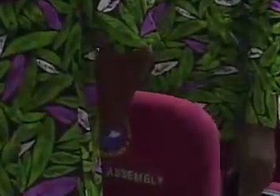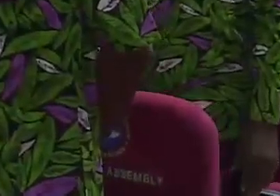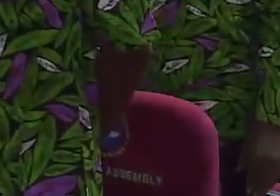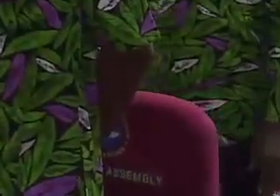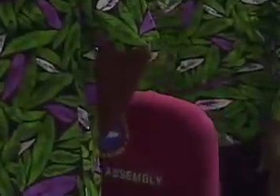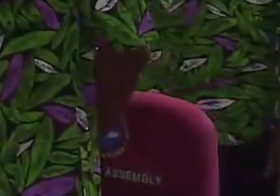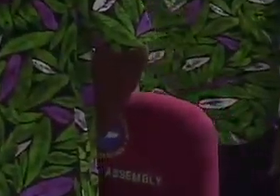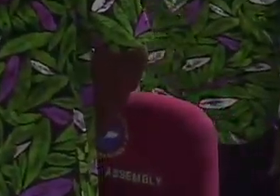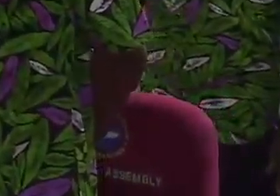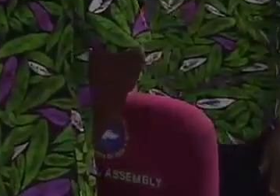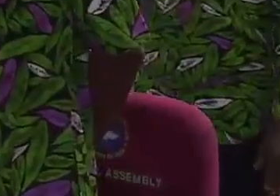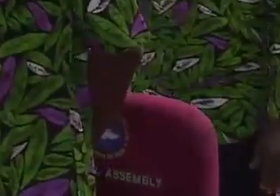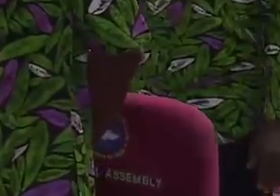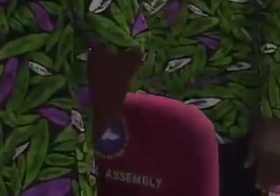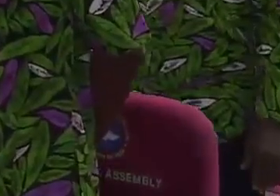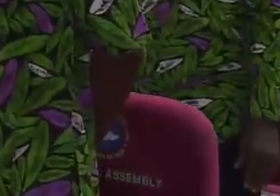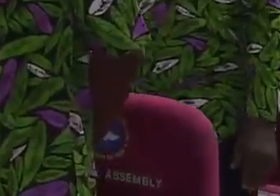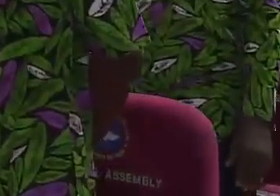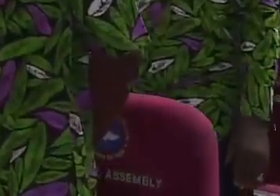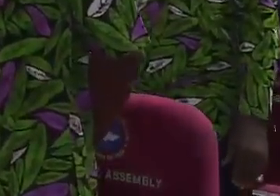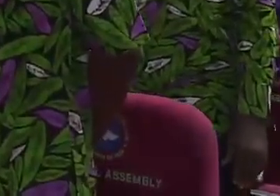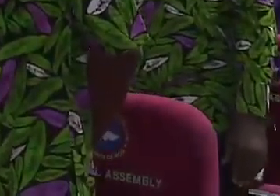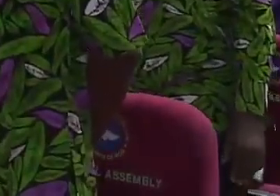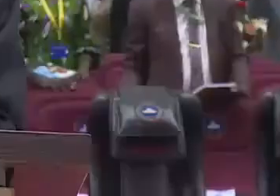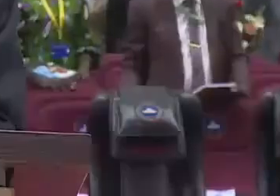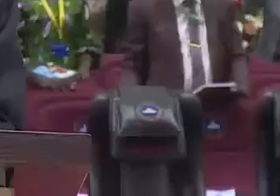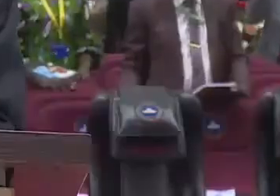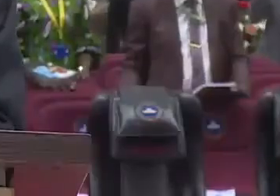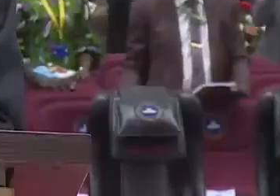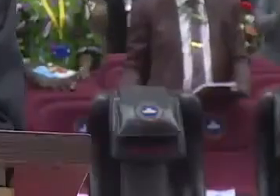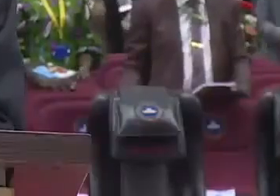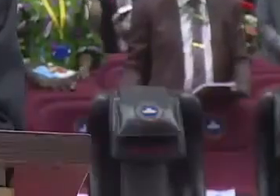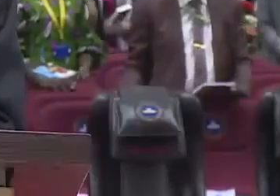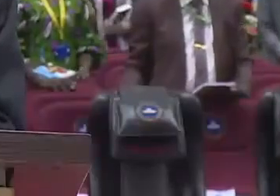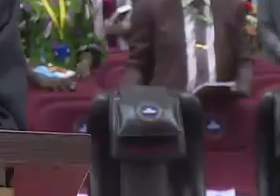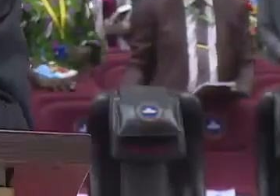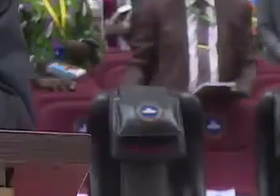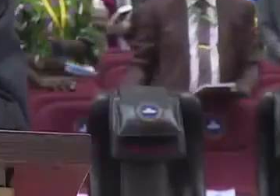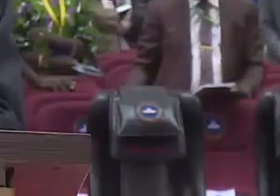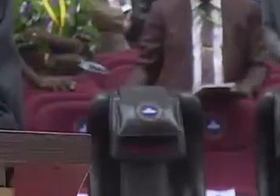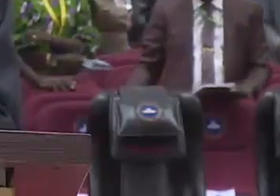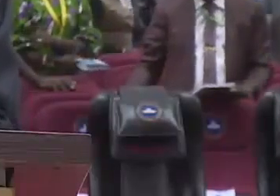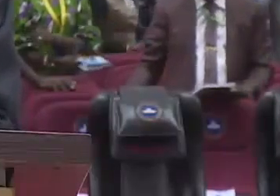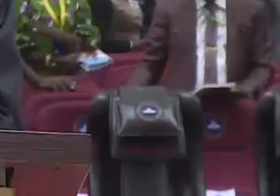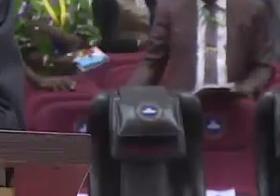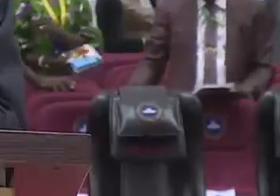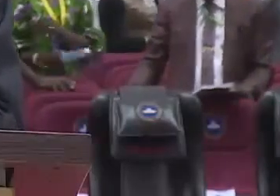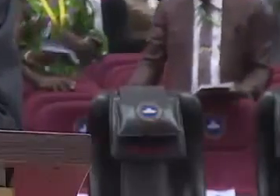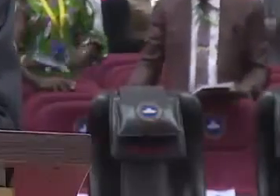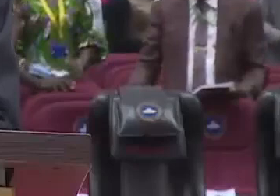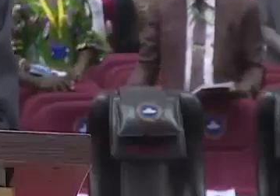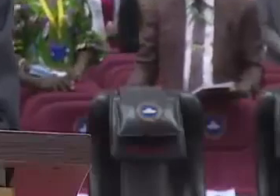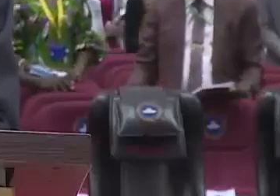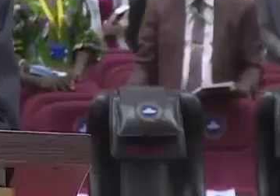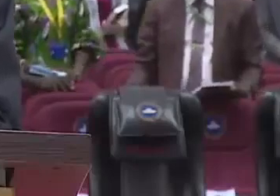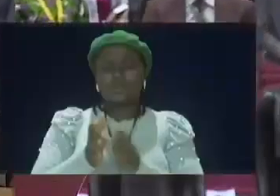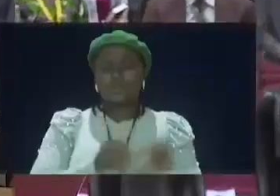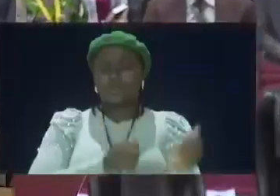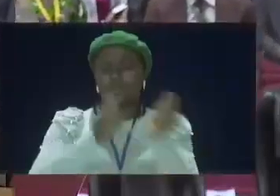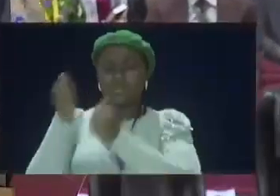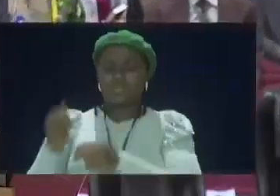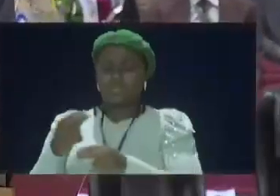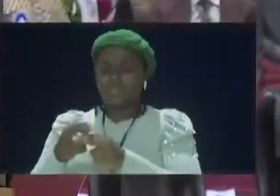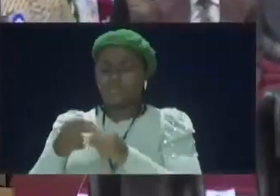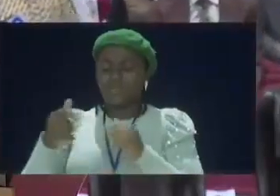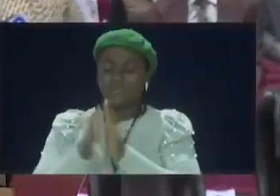the glory, and the goodness of God in the name of Jesus. Bring your prayers to a close. In Jesus' mighty name,